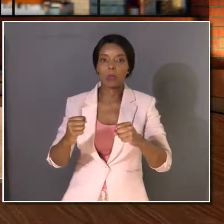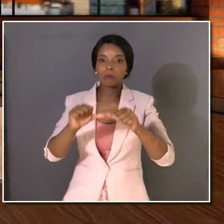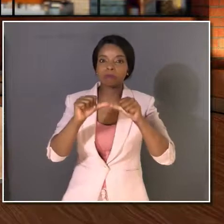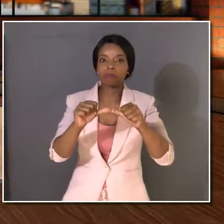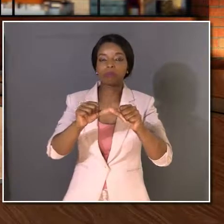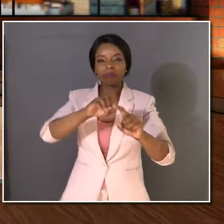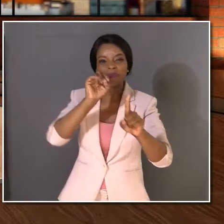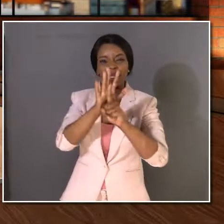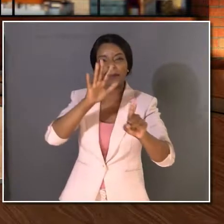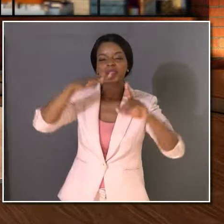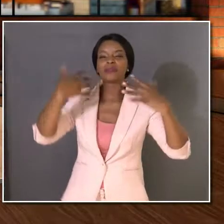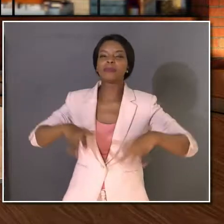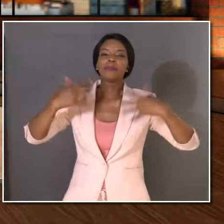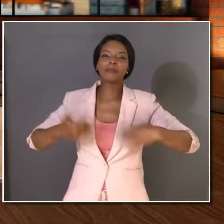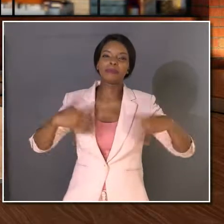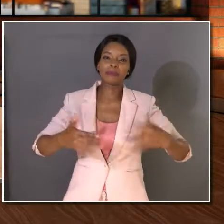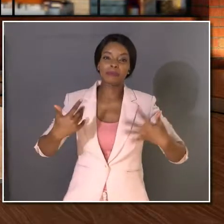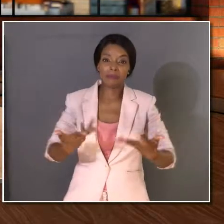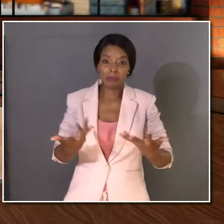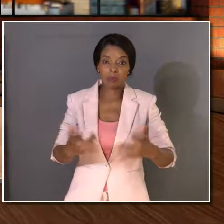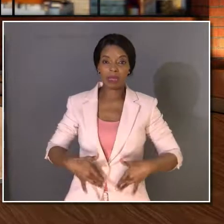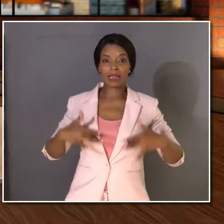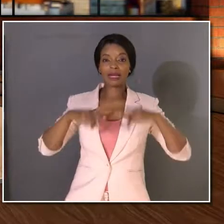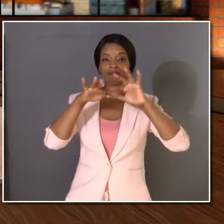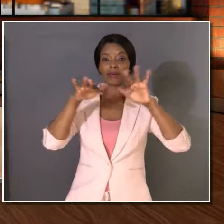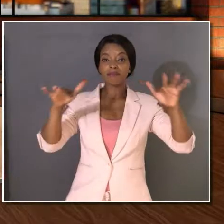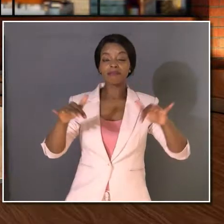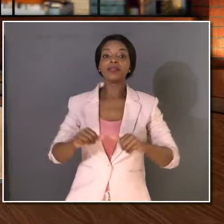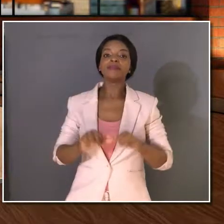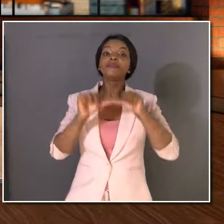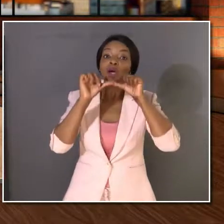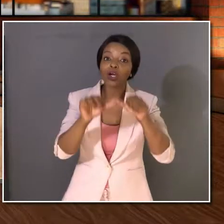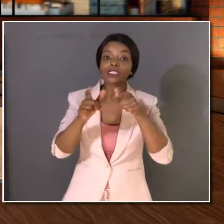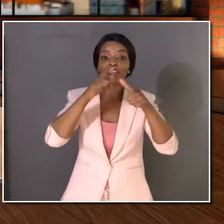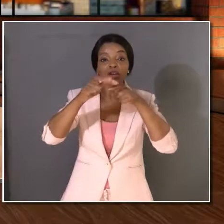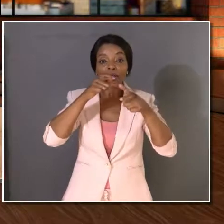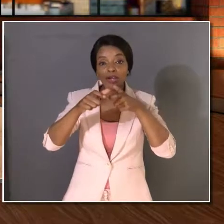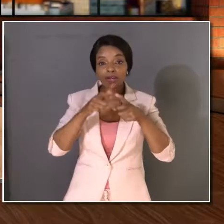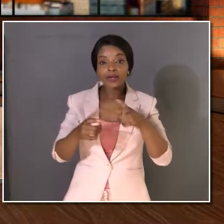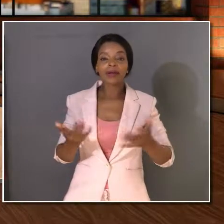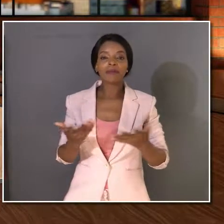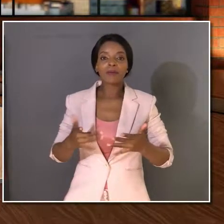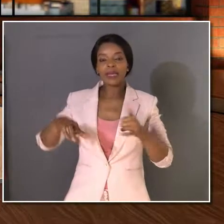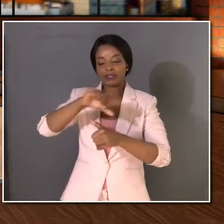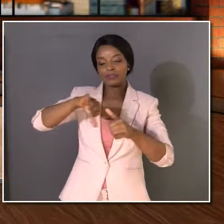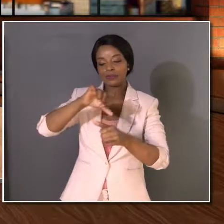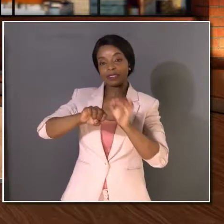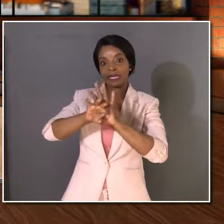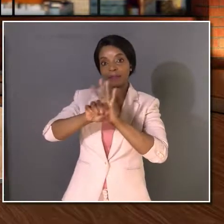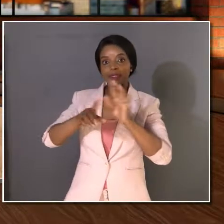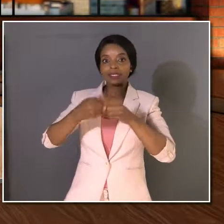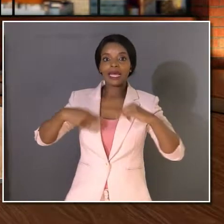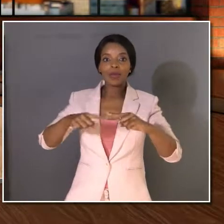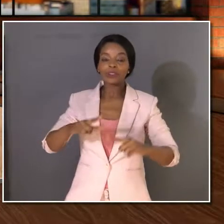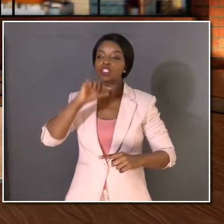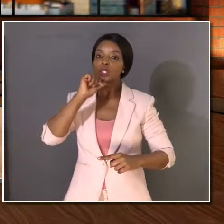the social space. So keep those mobiles in your hands and keep those comments coming through, whether you're joining us on your laptop